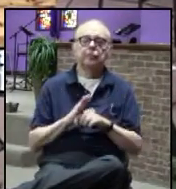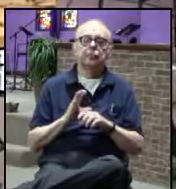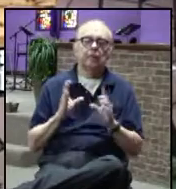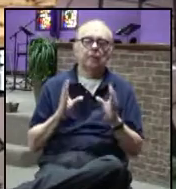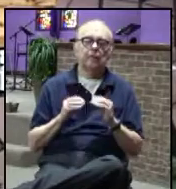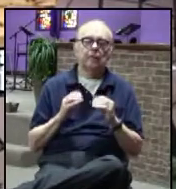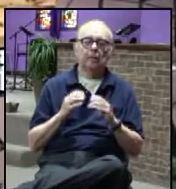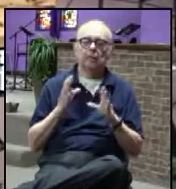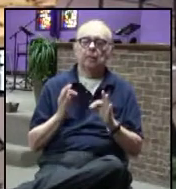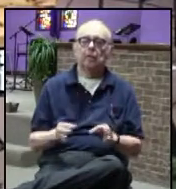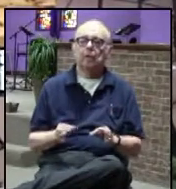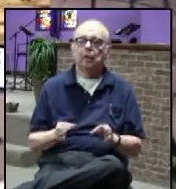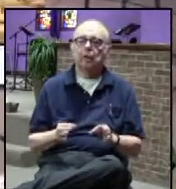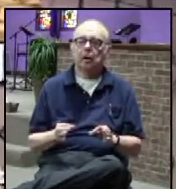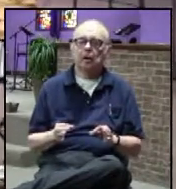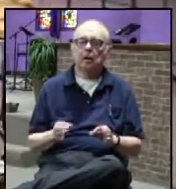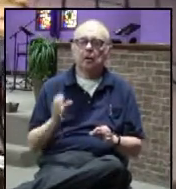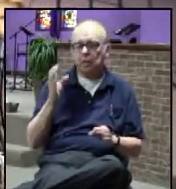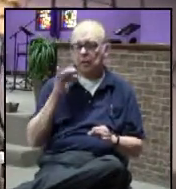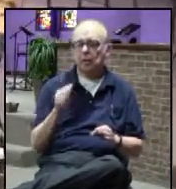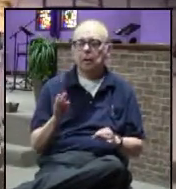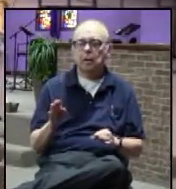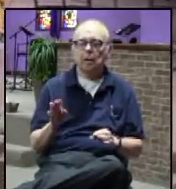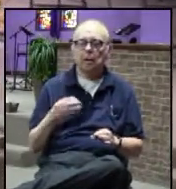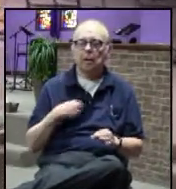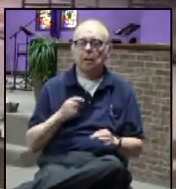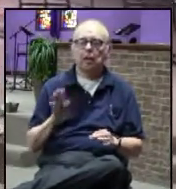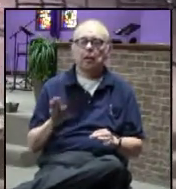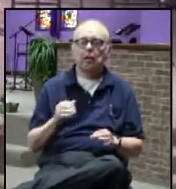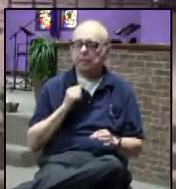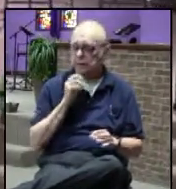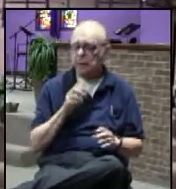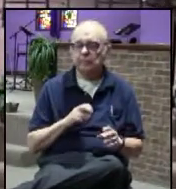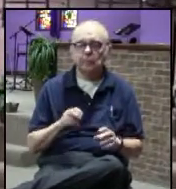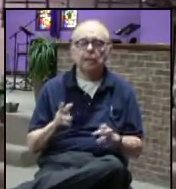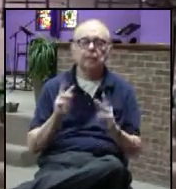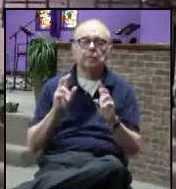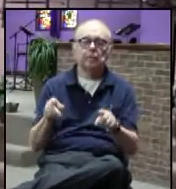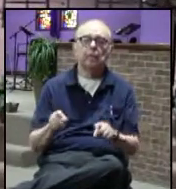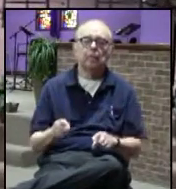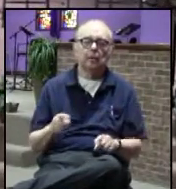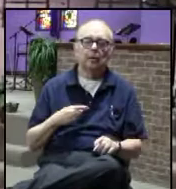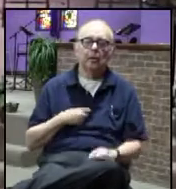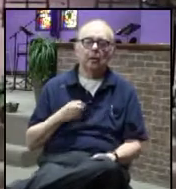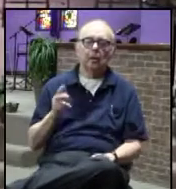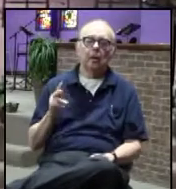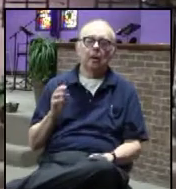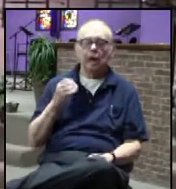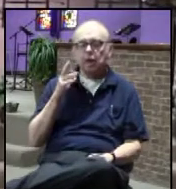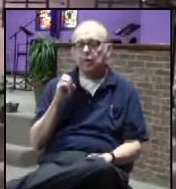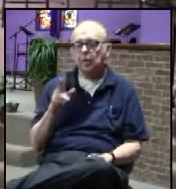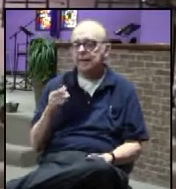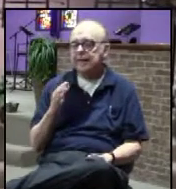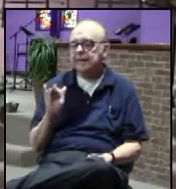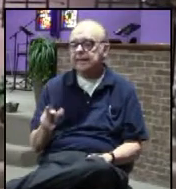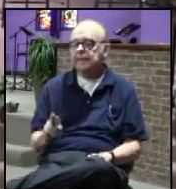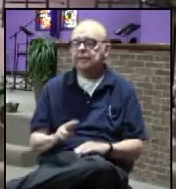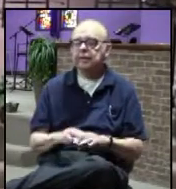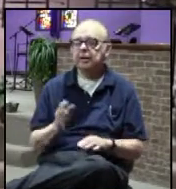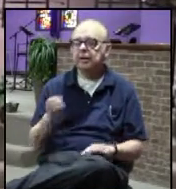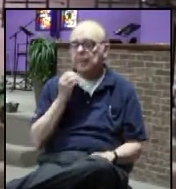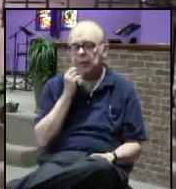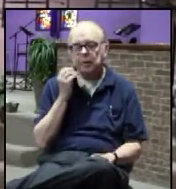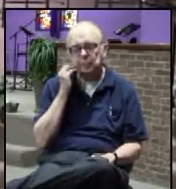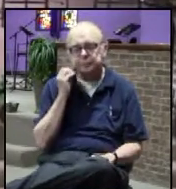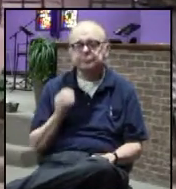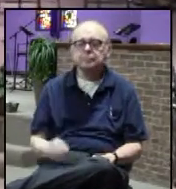They were looking for a job. They had a job, but they didn't have transportation. And I had a vehicle sitting in my house.